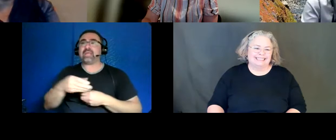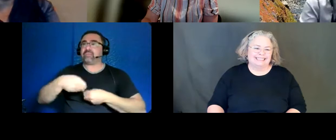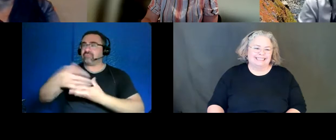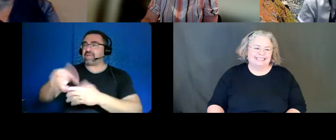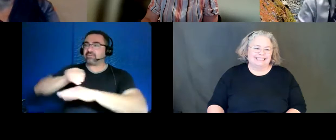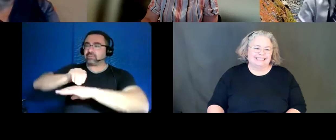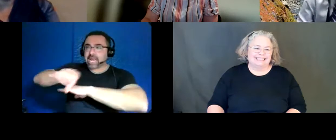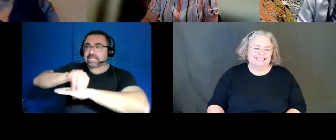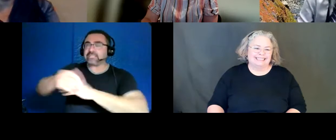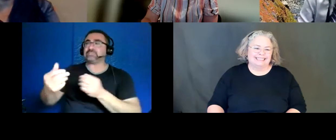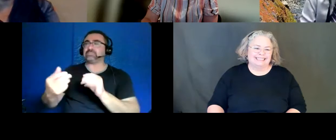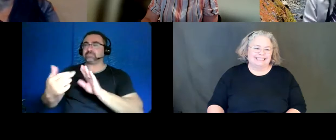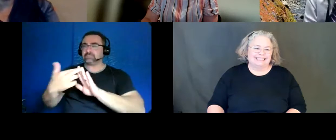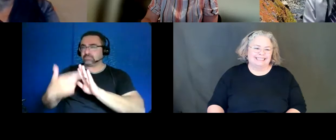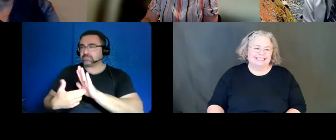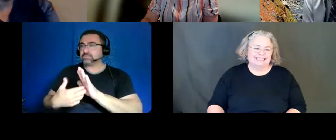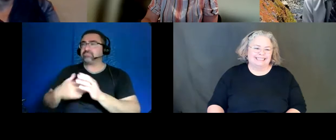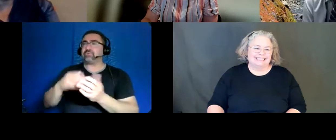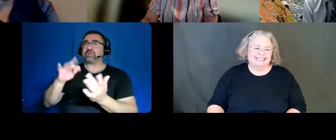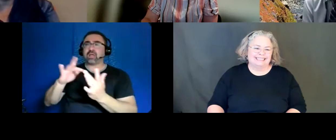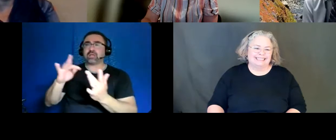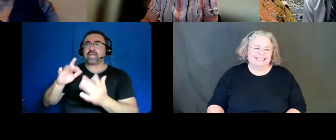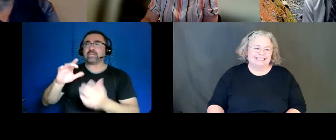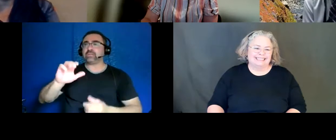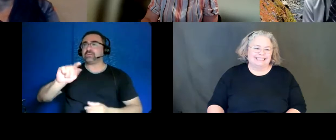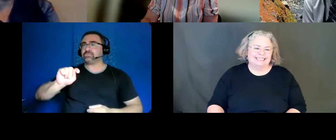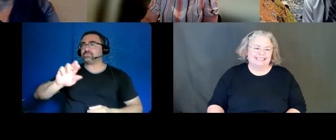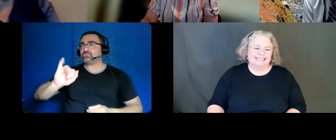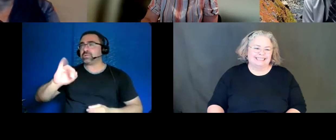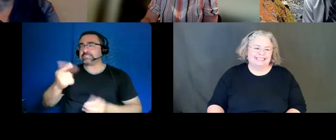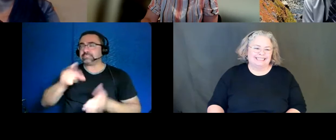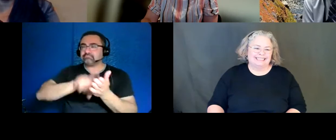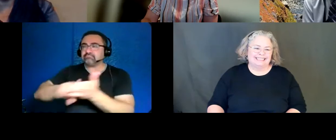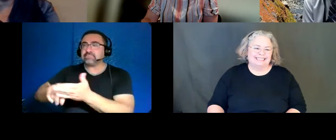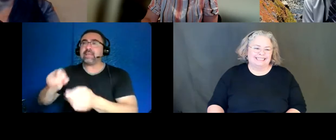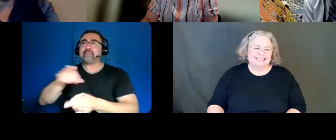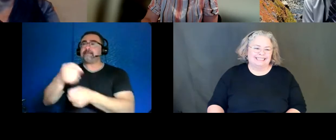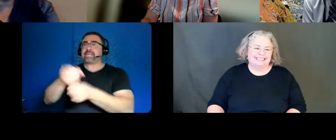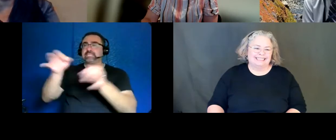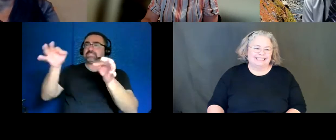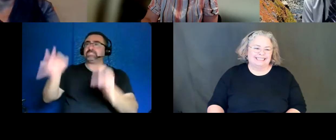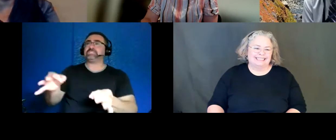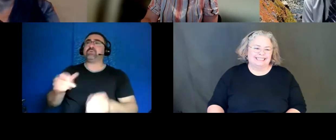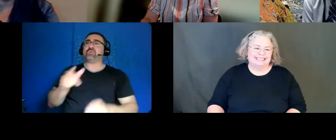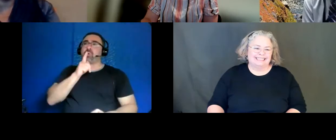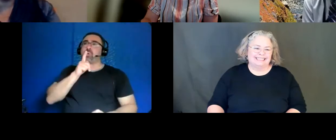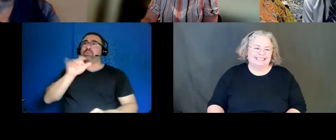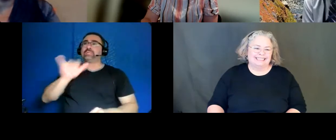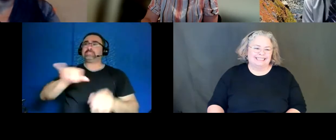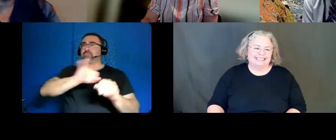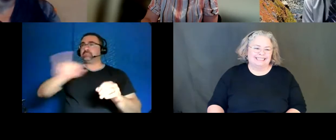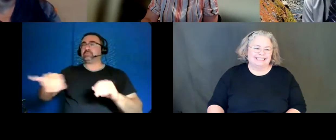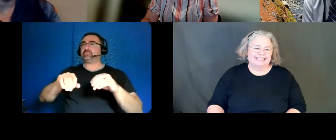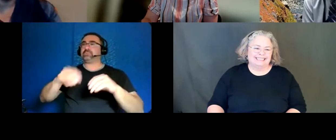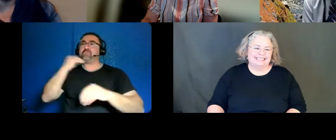guidance for contact tracing and making decisions on whether who needs to quarantine and